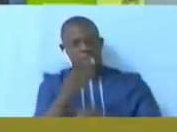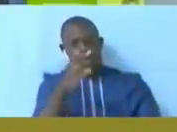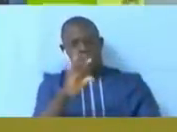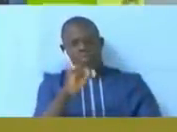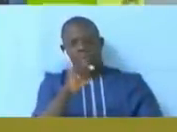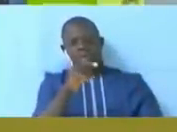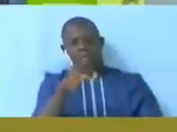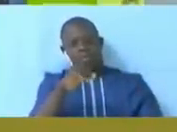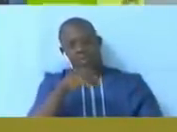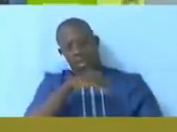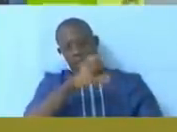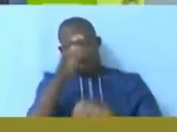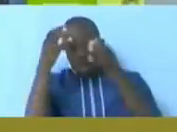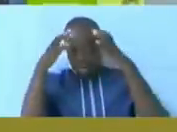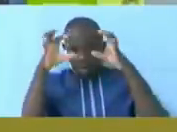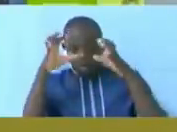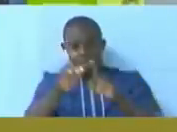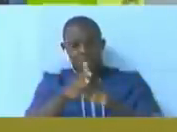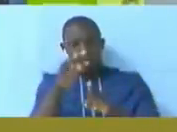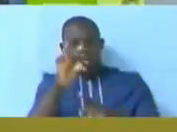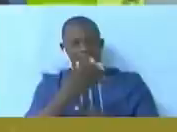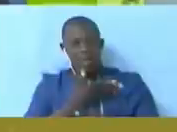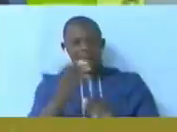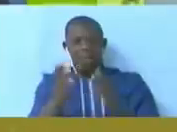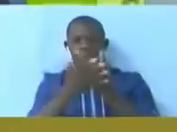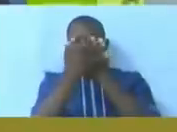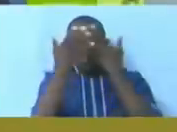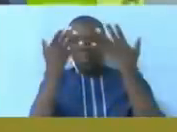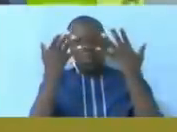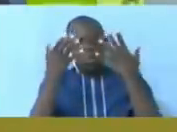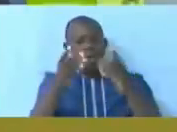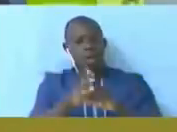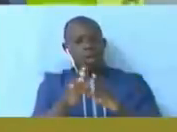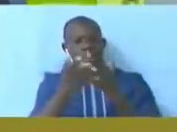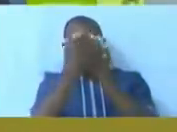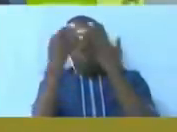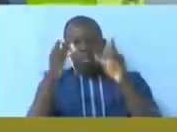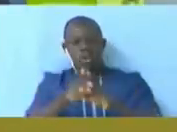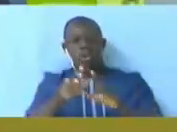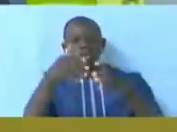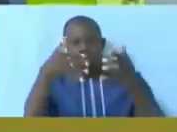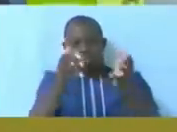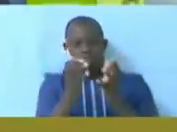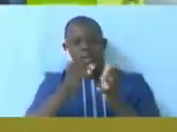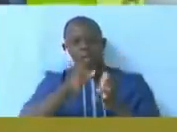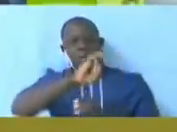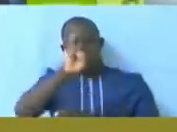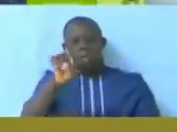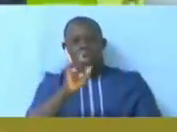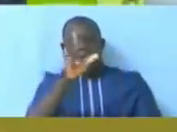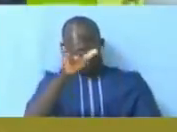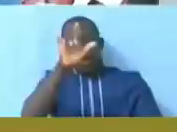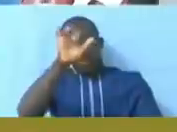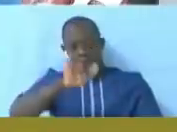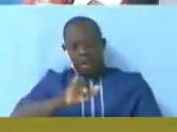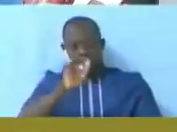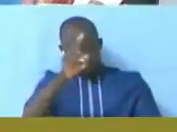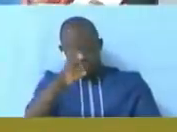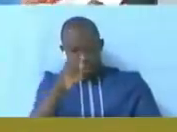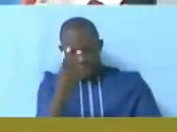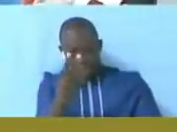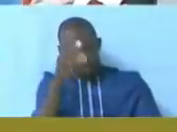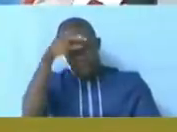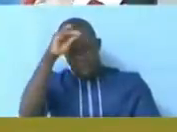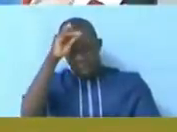jury trial. And then you have a group of July 22nd boys being paraded as jurors before a court. Wofana, as a keno